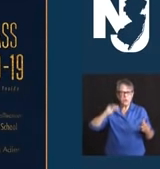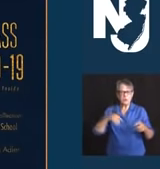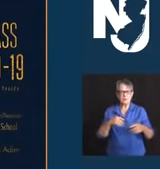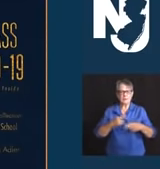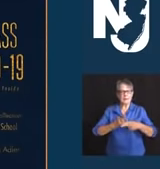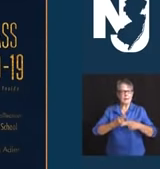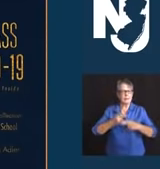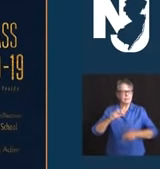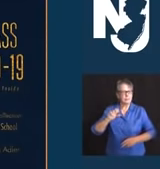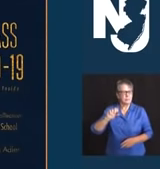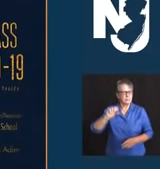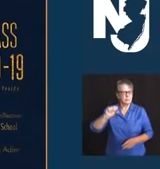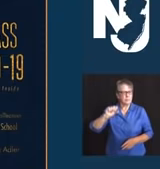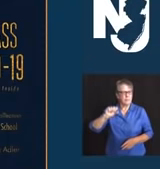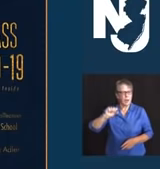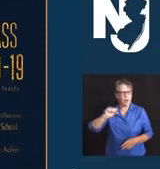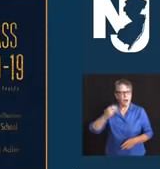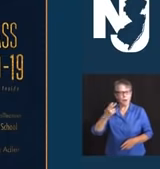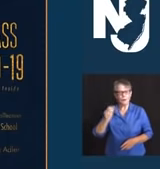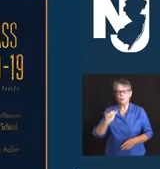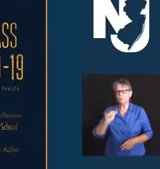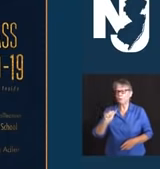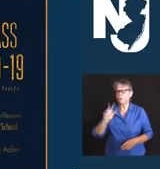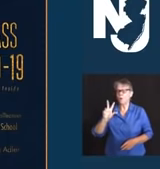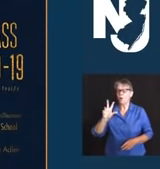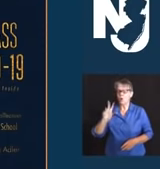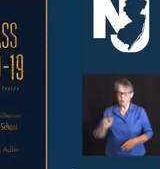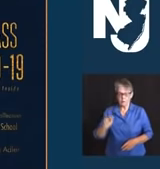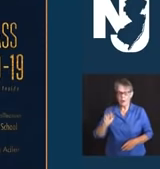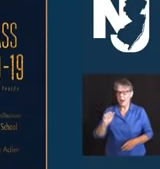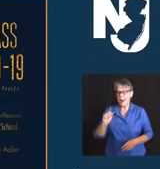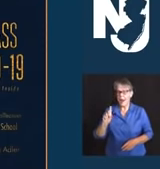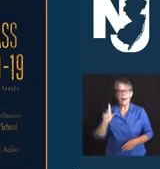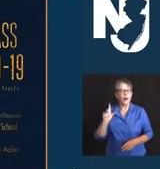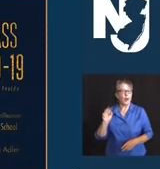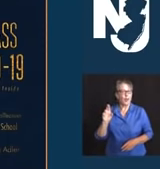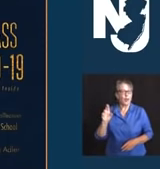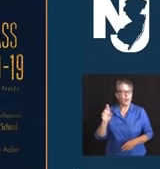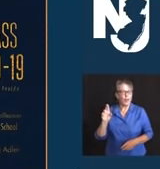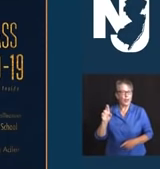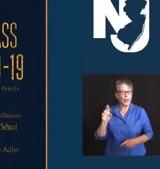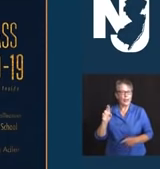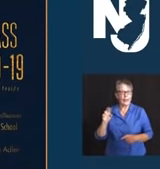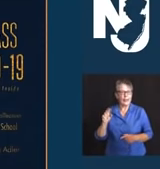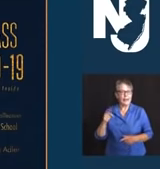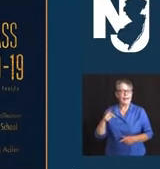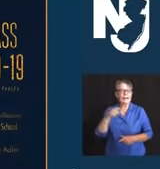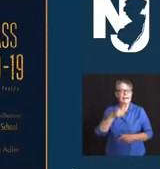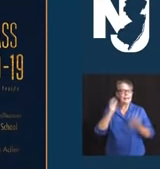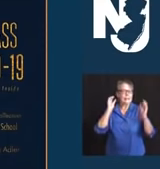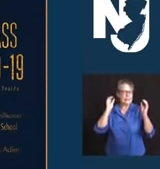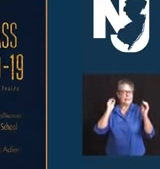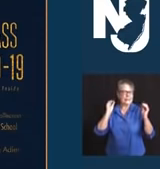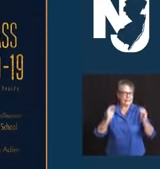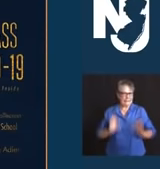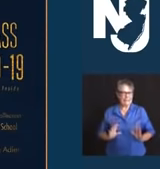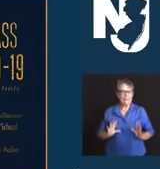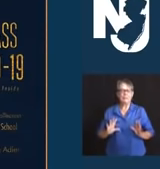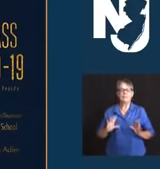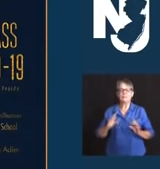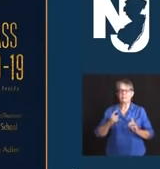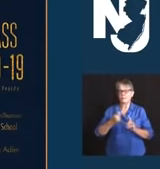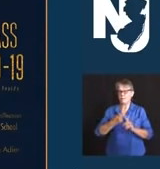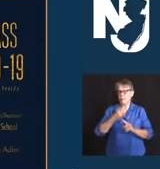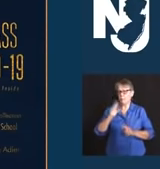English at Cliffside Park High School in Bergen County. Like so many of his colleagues and educational peers, he saw the onset